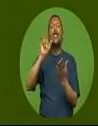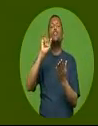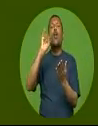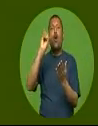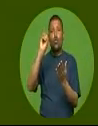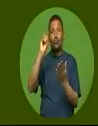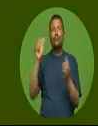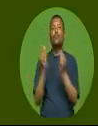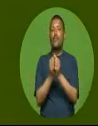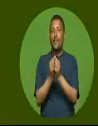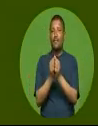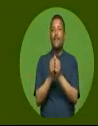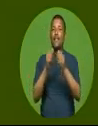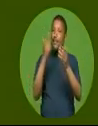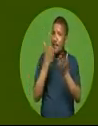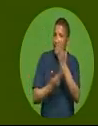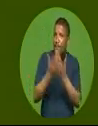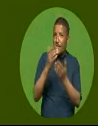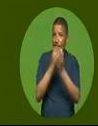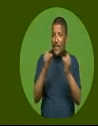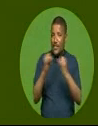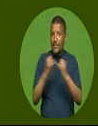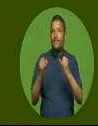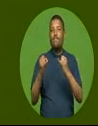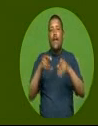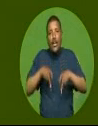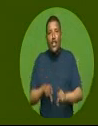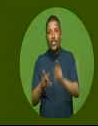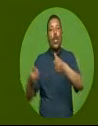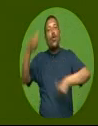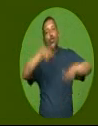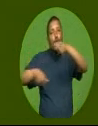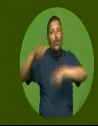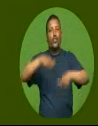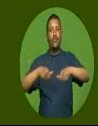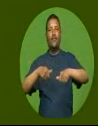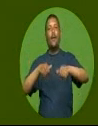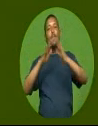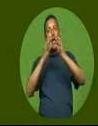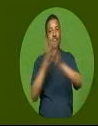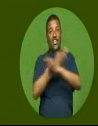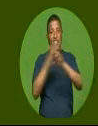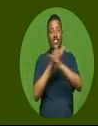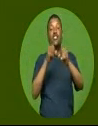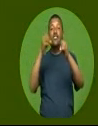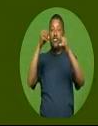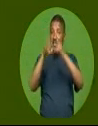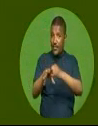together. By dividing the agricultural contribution to manufacturing sector,